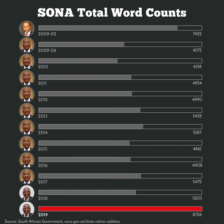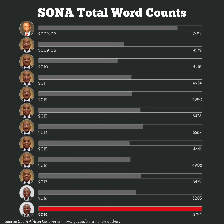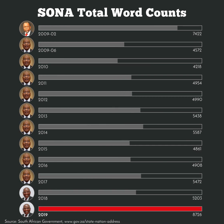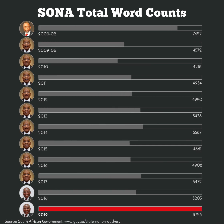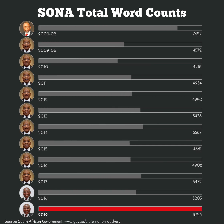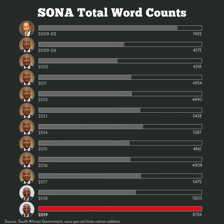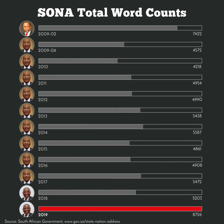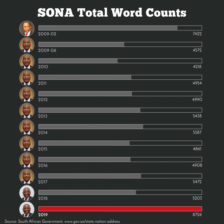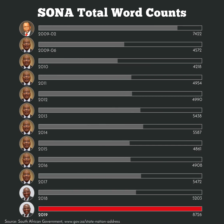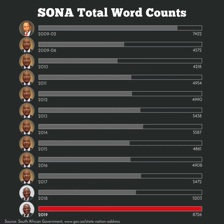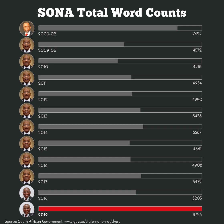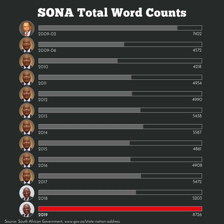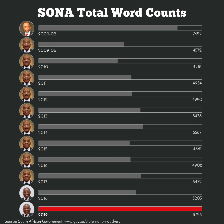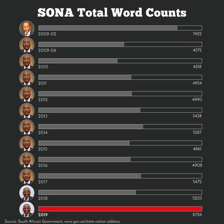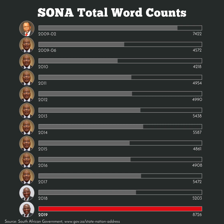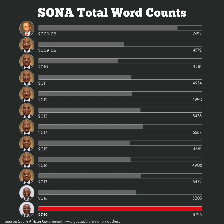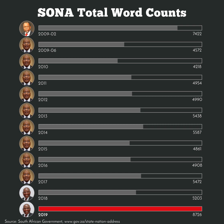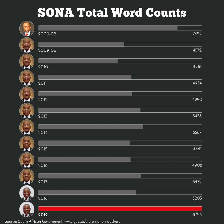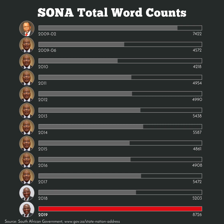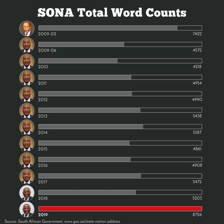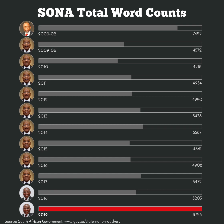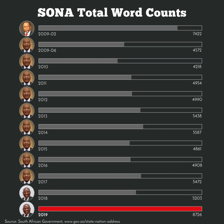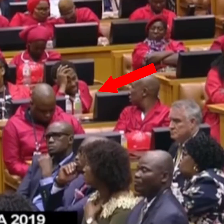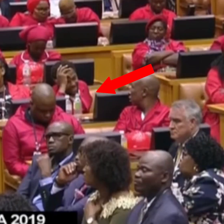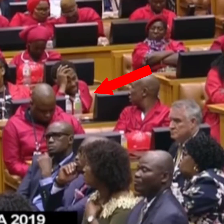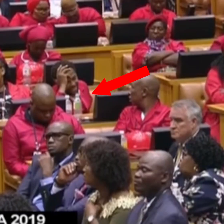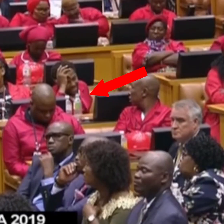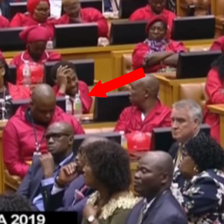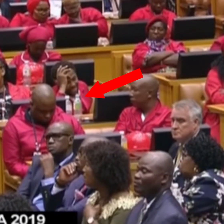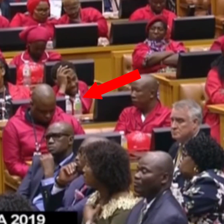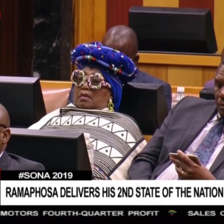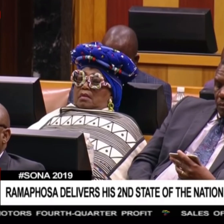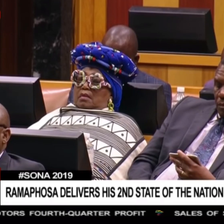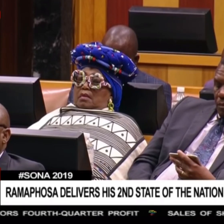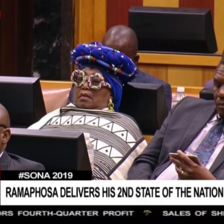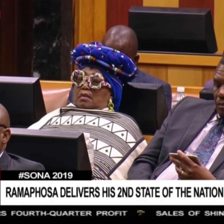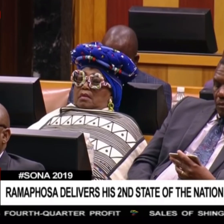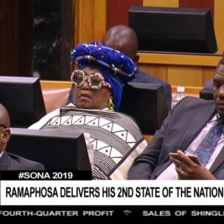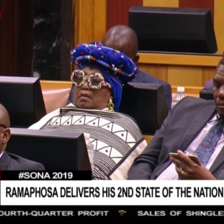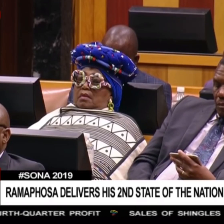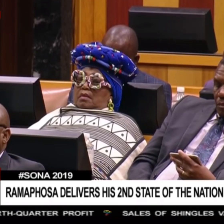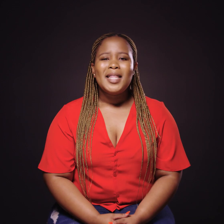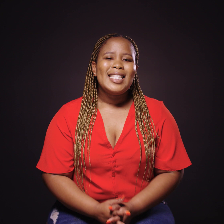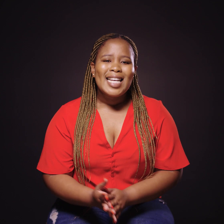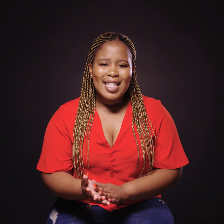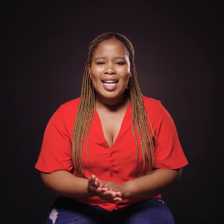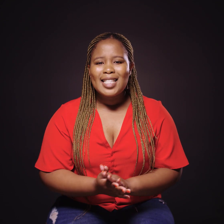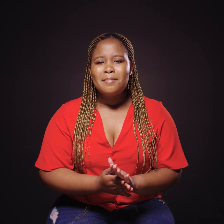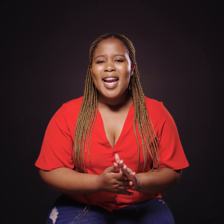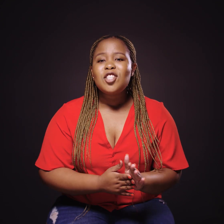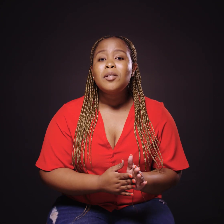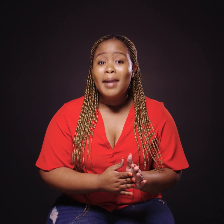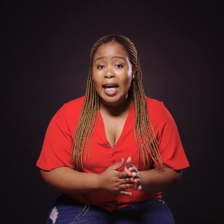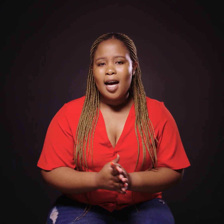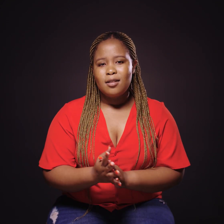the longest ever at a whopping 8,700 words. And some people felt it more than others. But there's nothing like